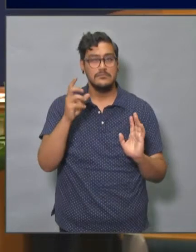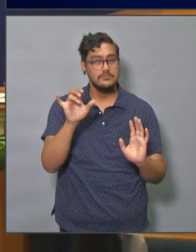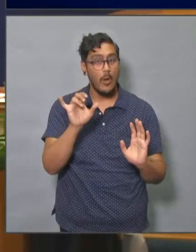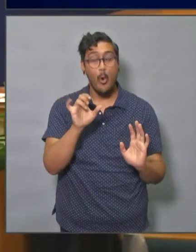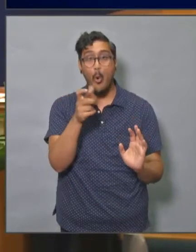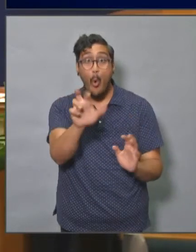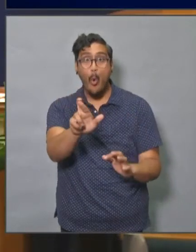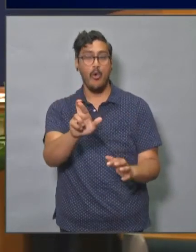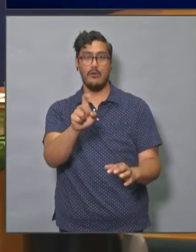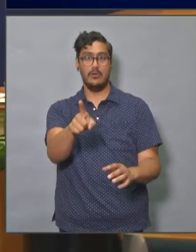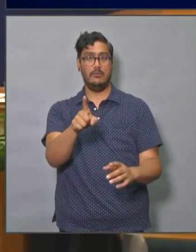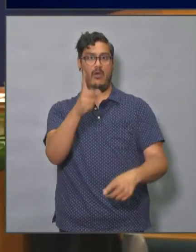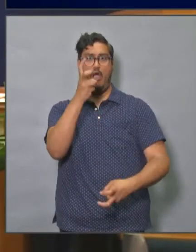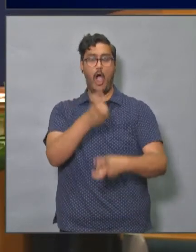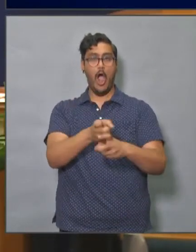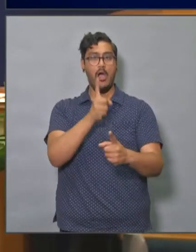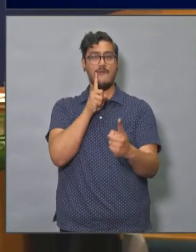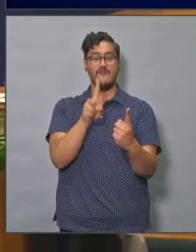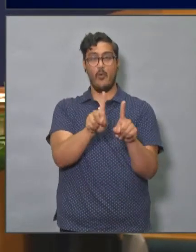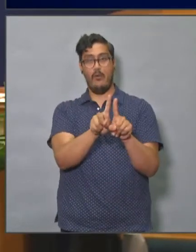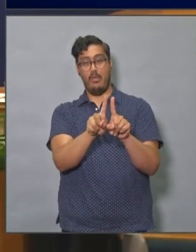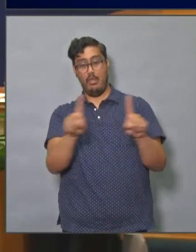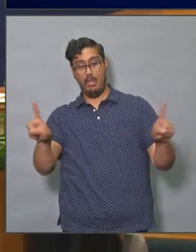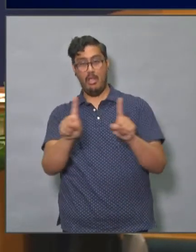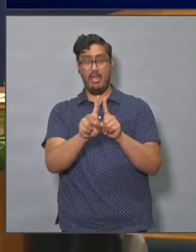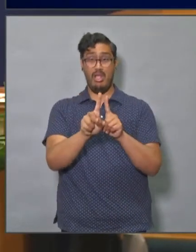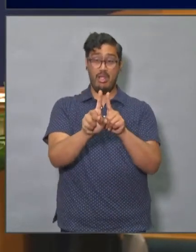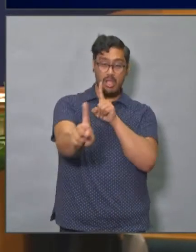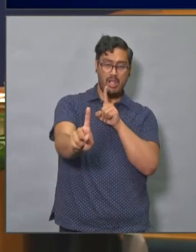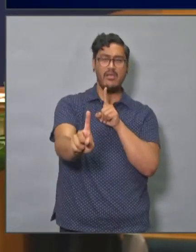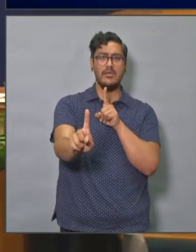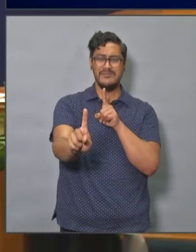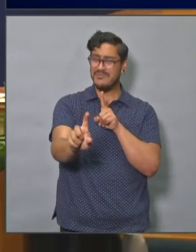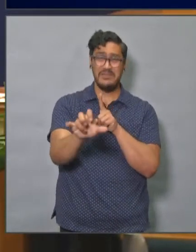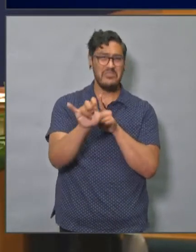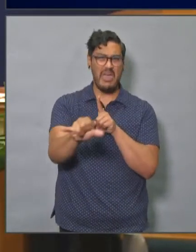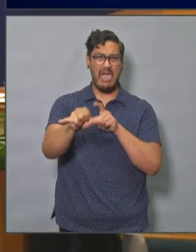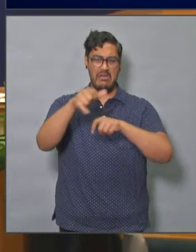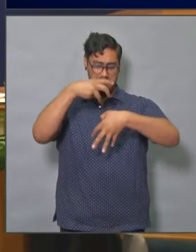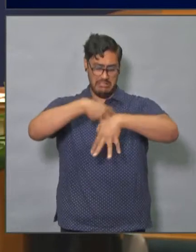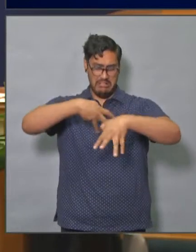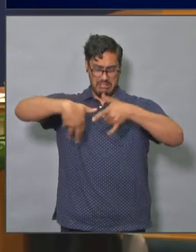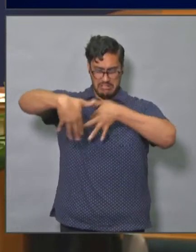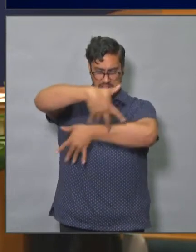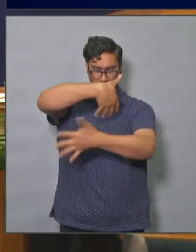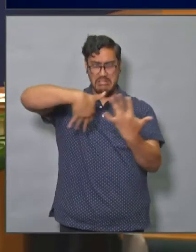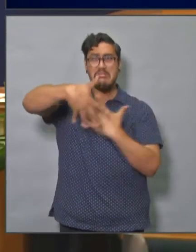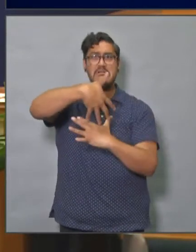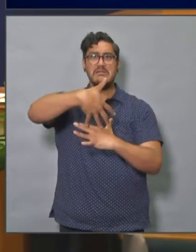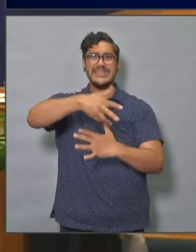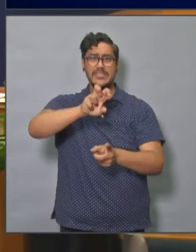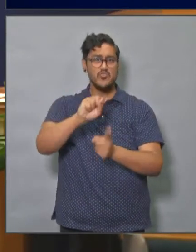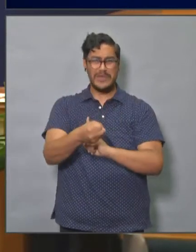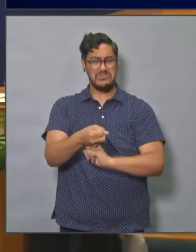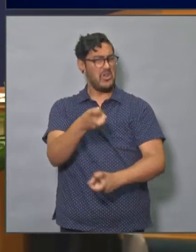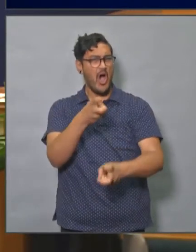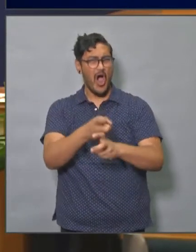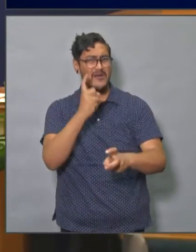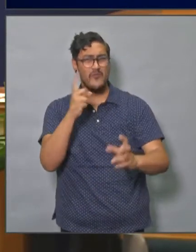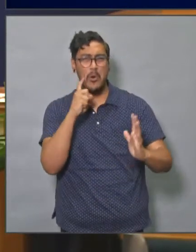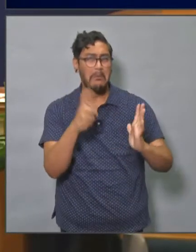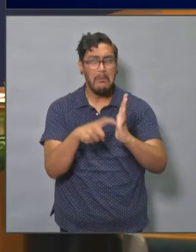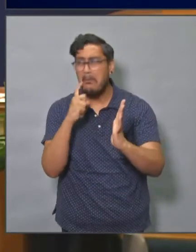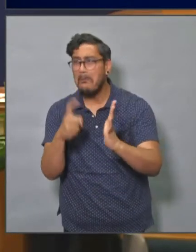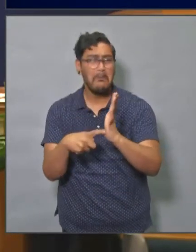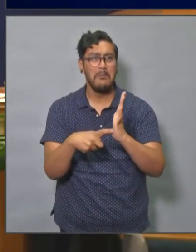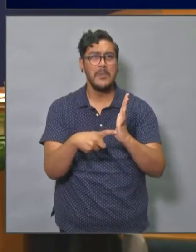get extraordinarily hard in those crowded situations. But as of right now, we don't have any outbreaks associated with protesters,